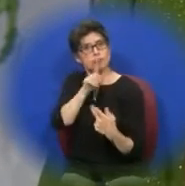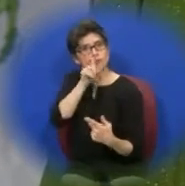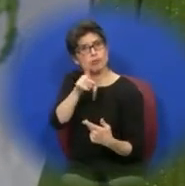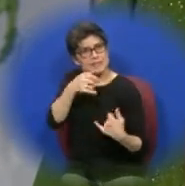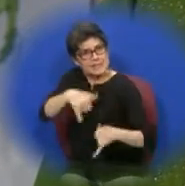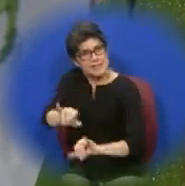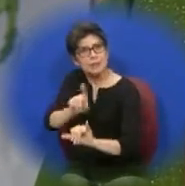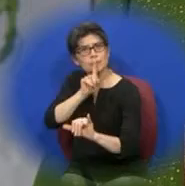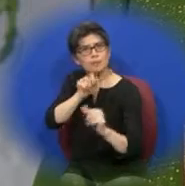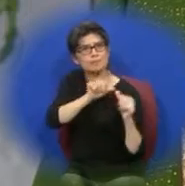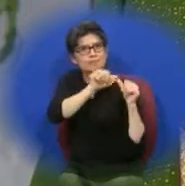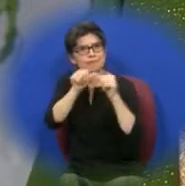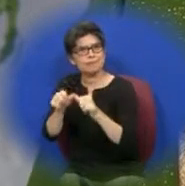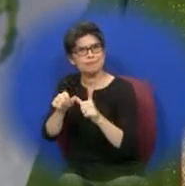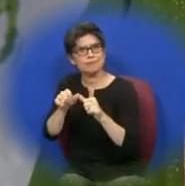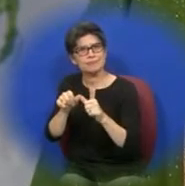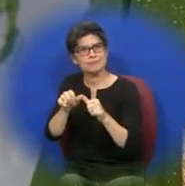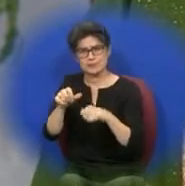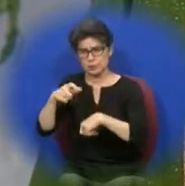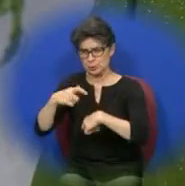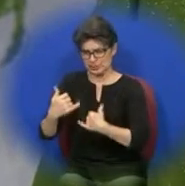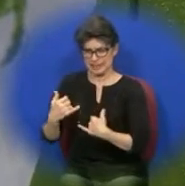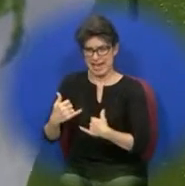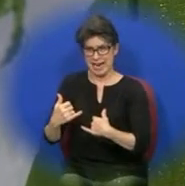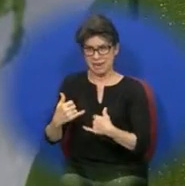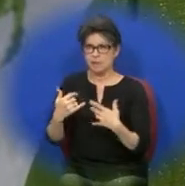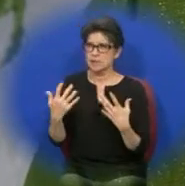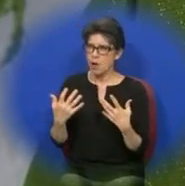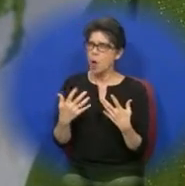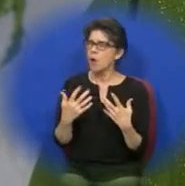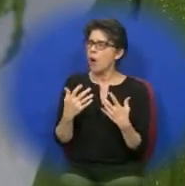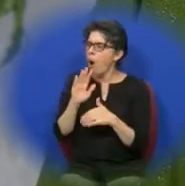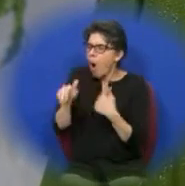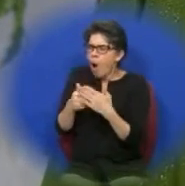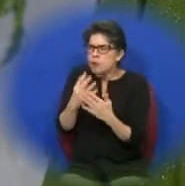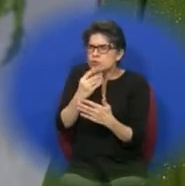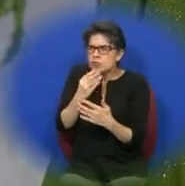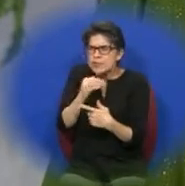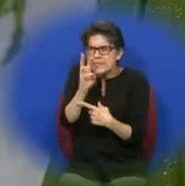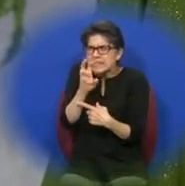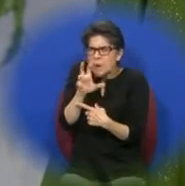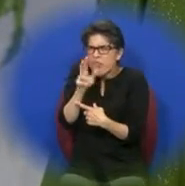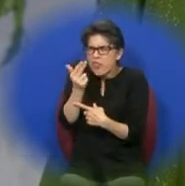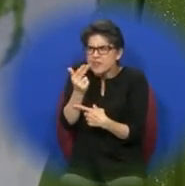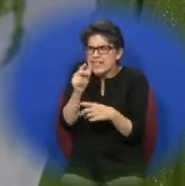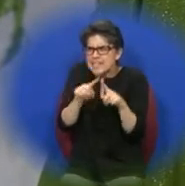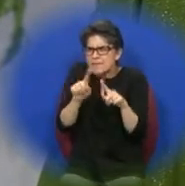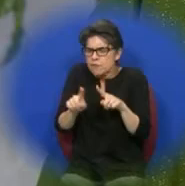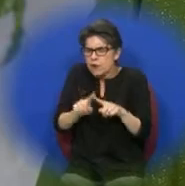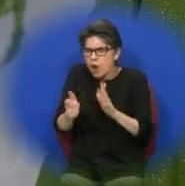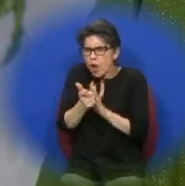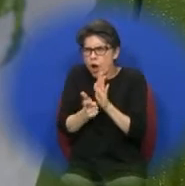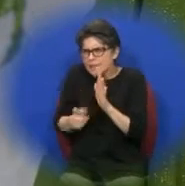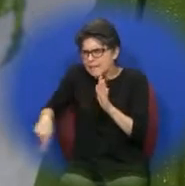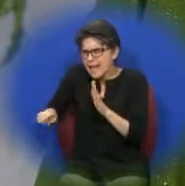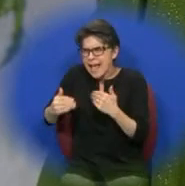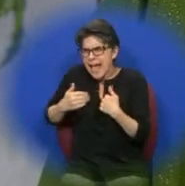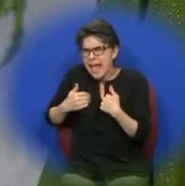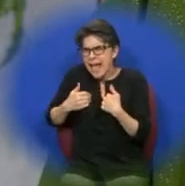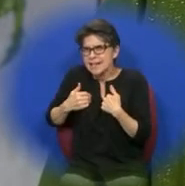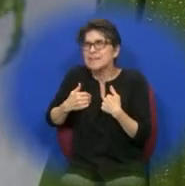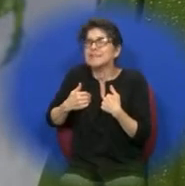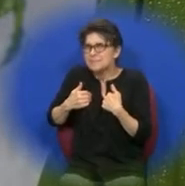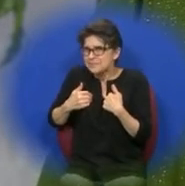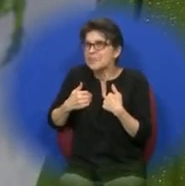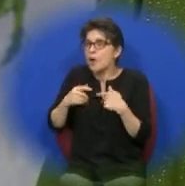of all of those 613 Jewish laws of Moses, captures the essence of the